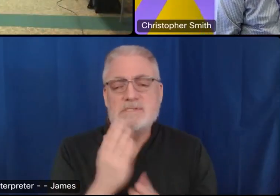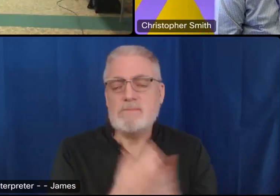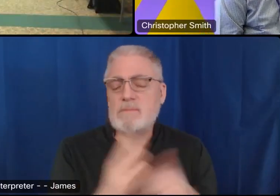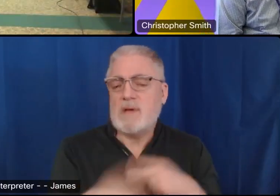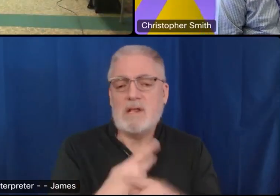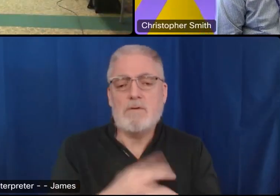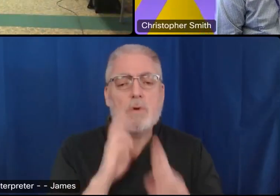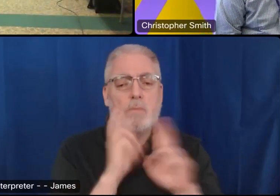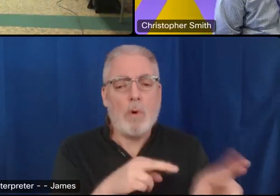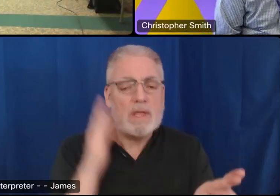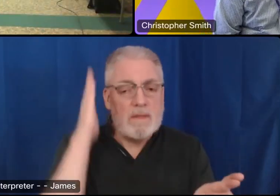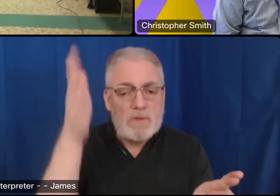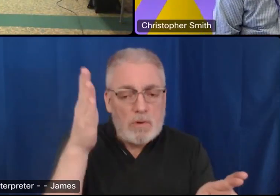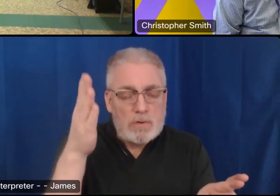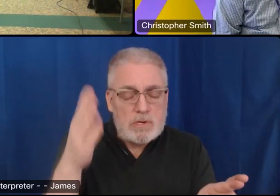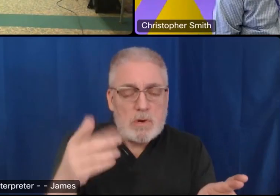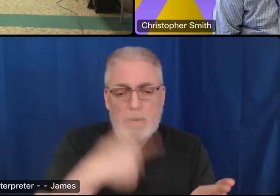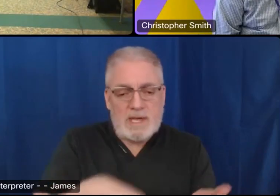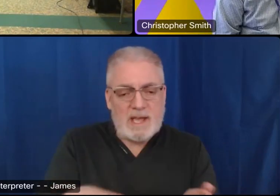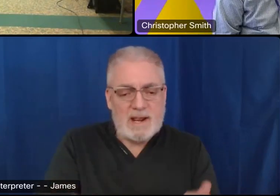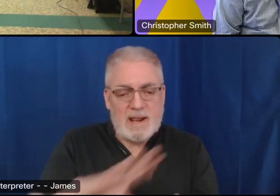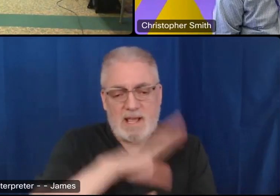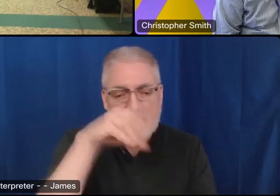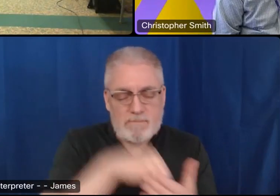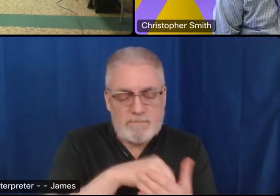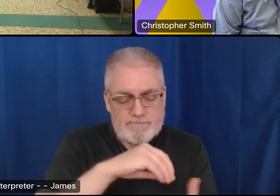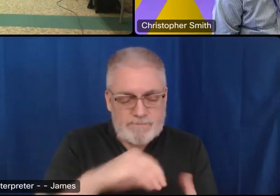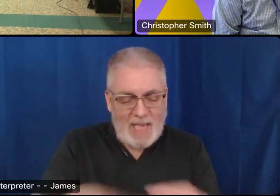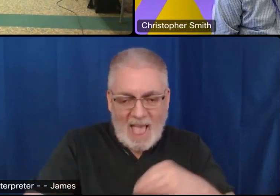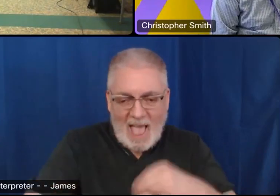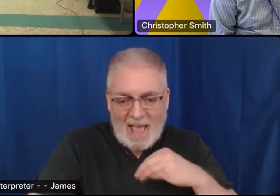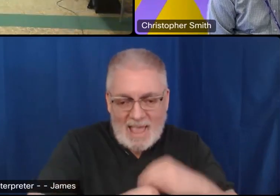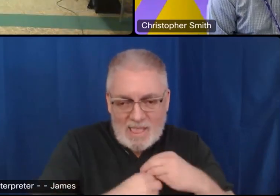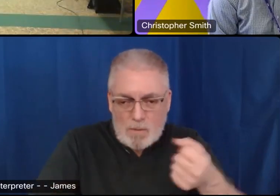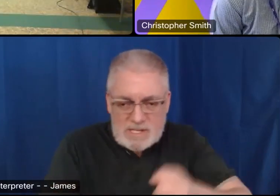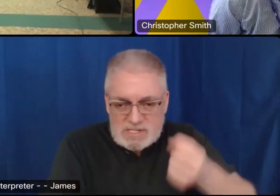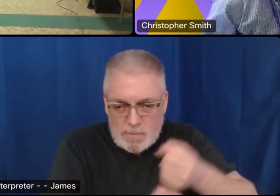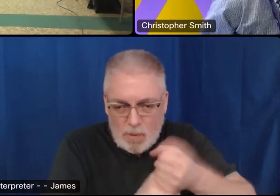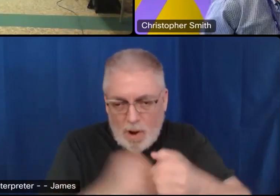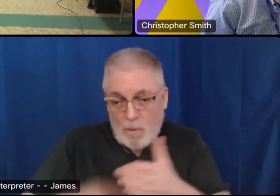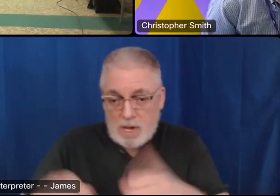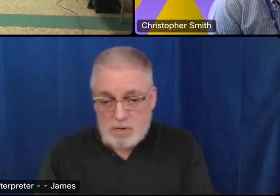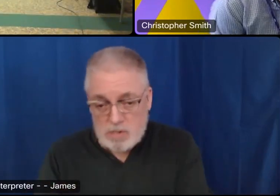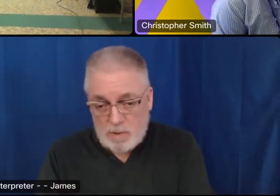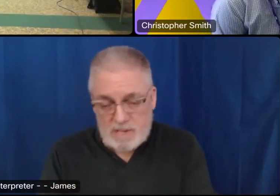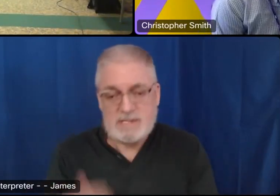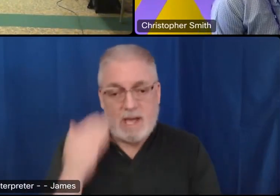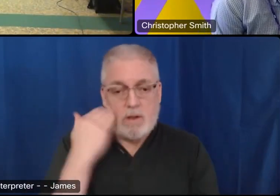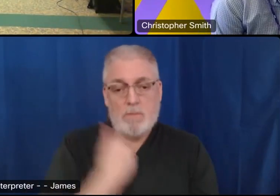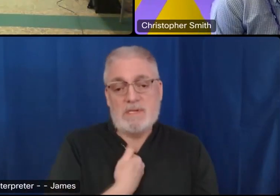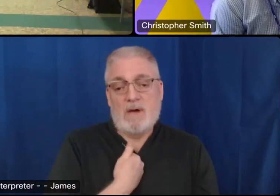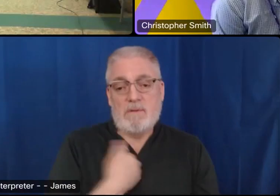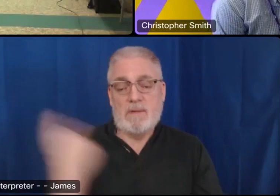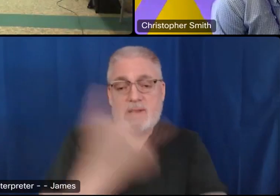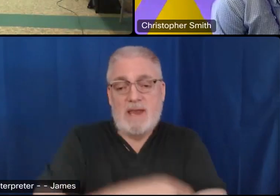help publicize these programs more? Because I know from my day work that a lot of different providers don't even